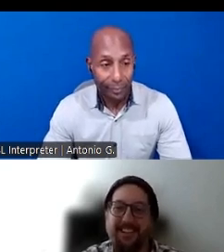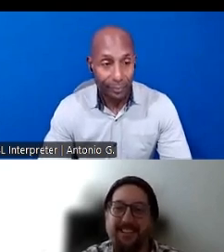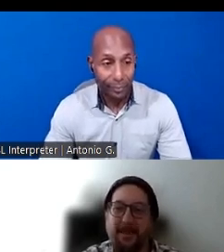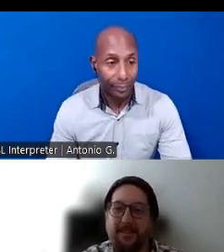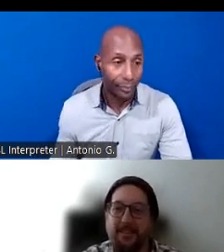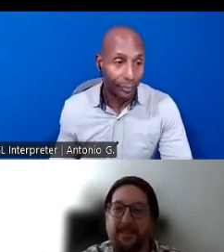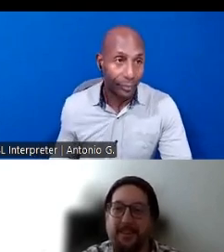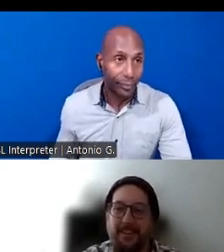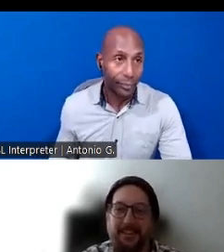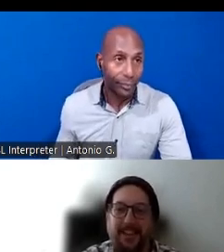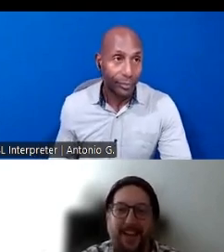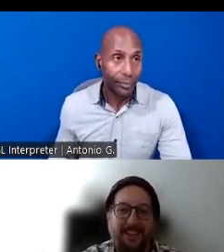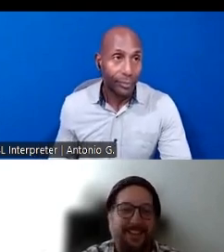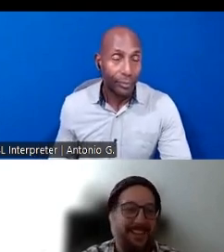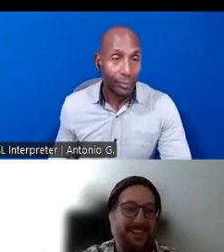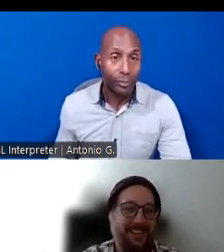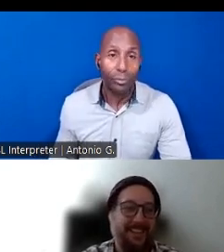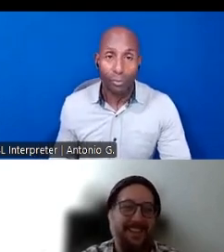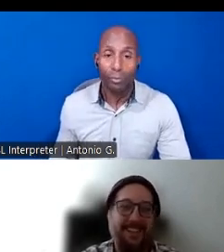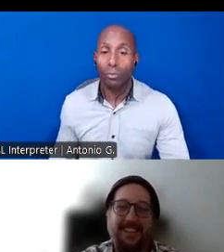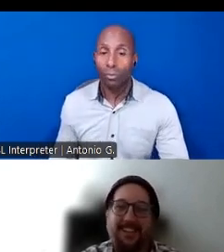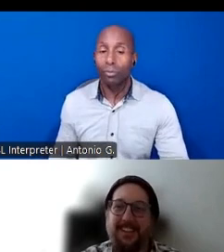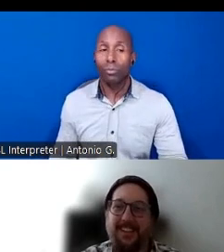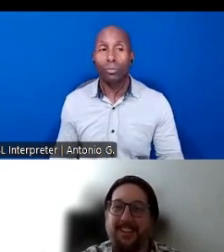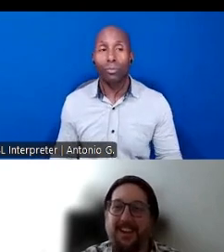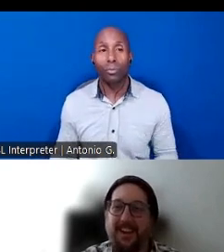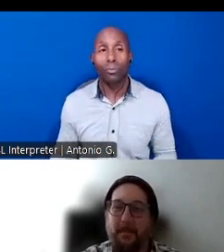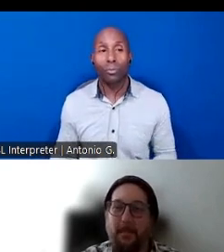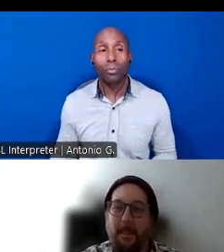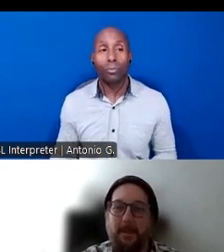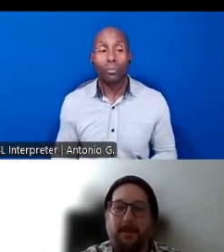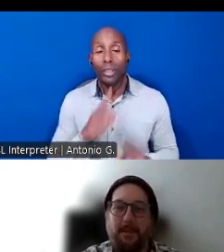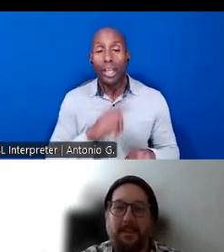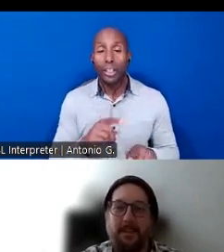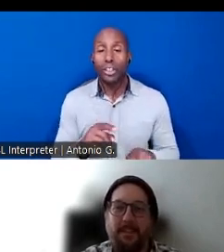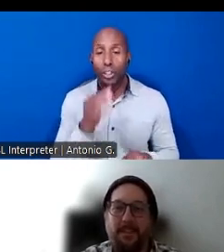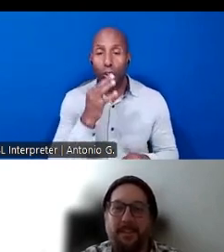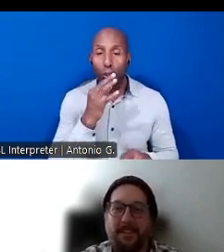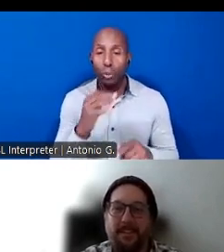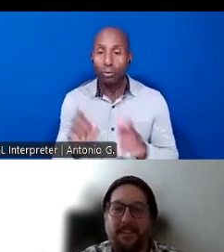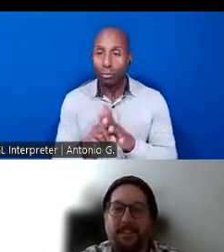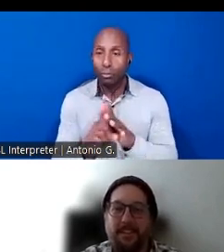I see some answers coming in the chat. All right.